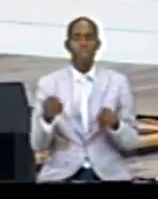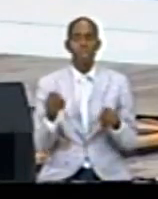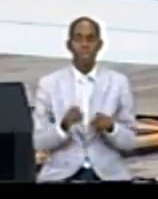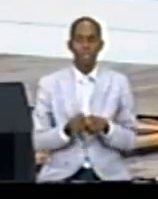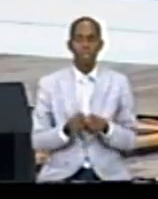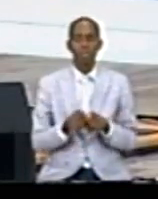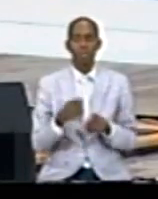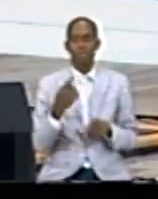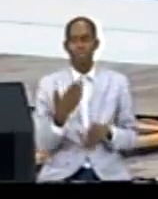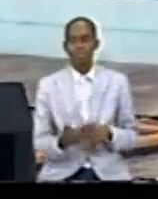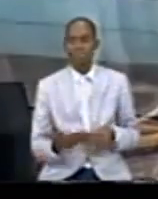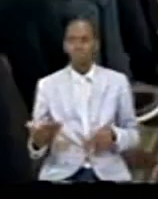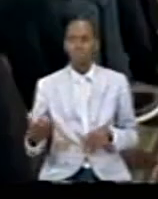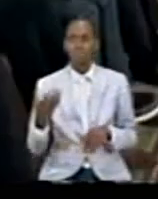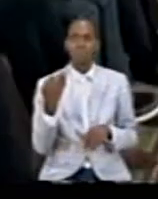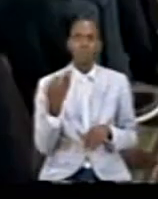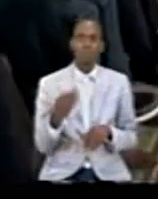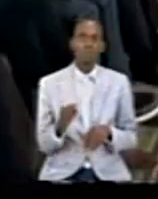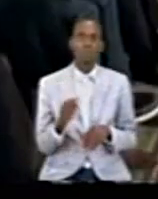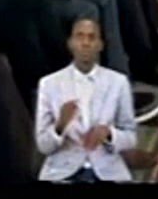of,